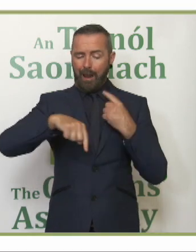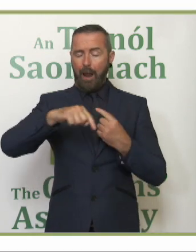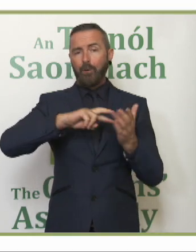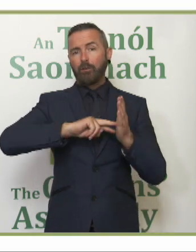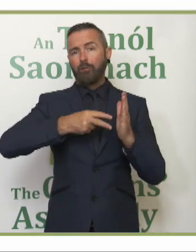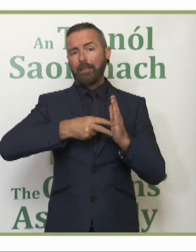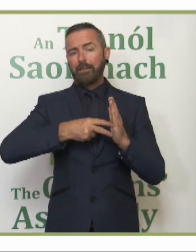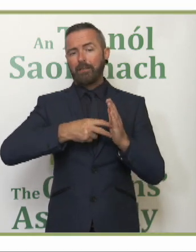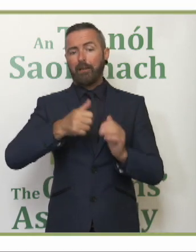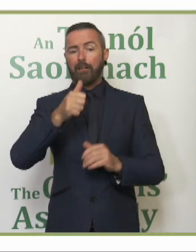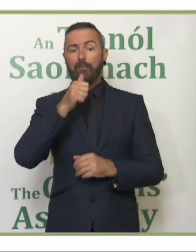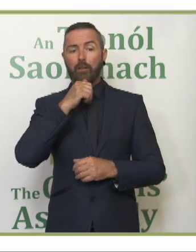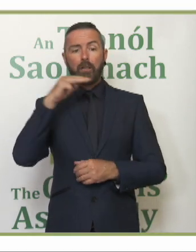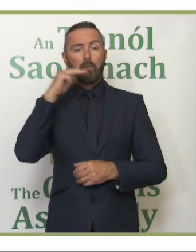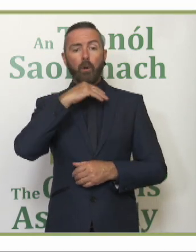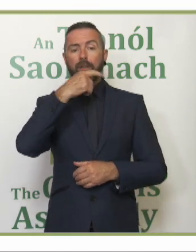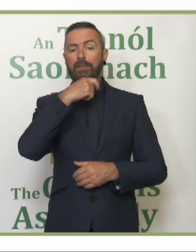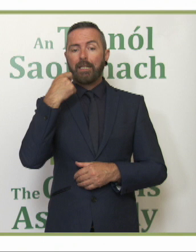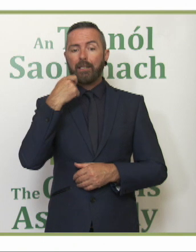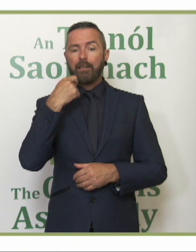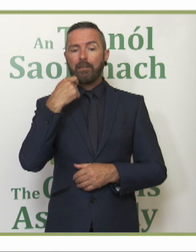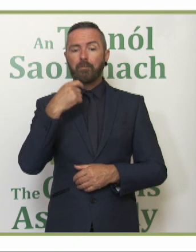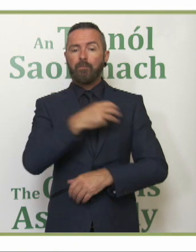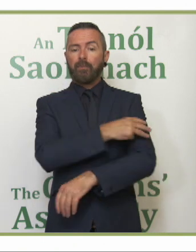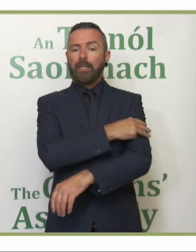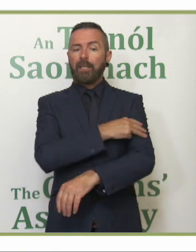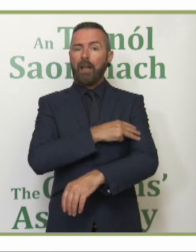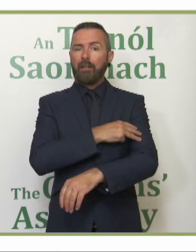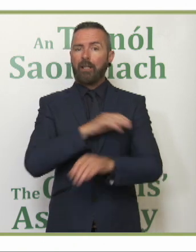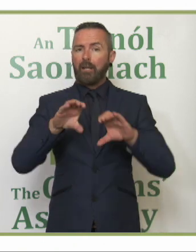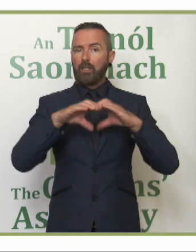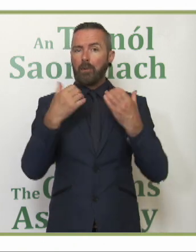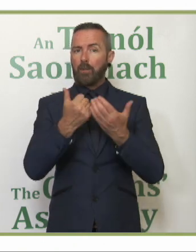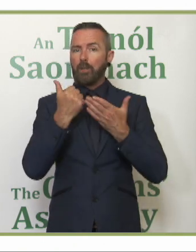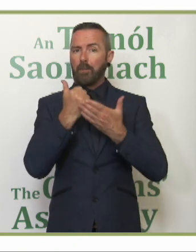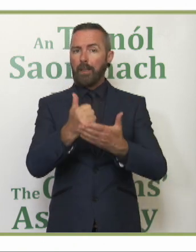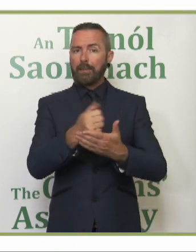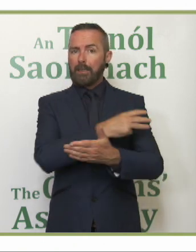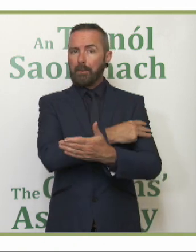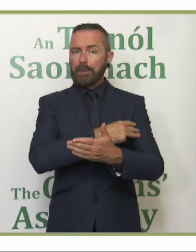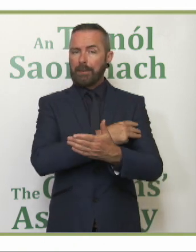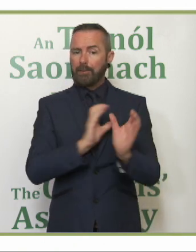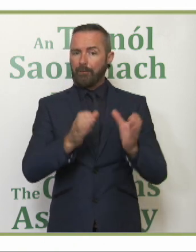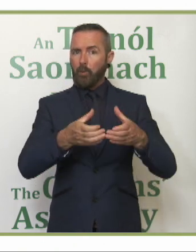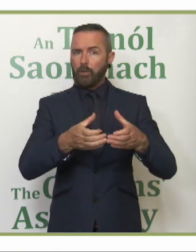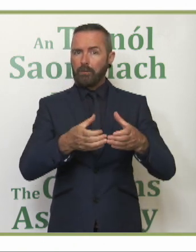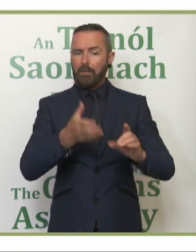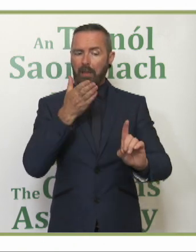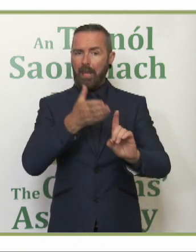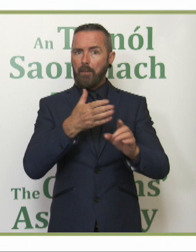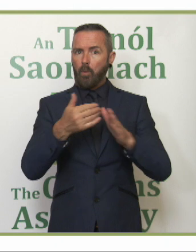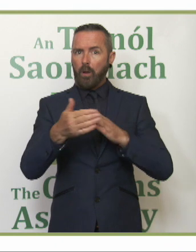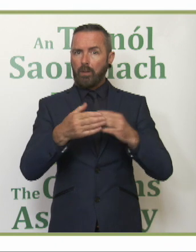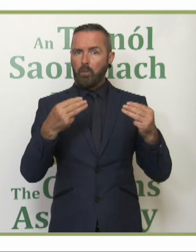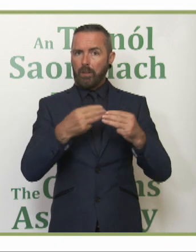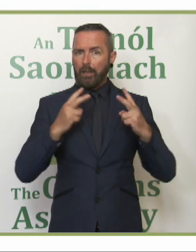Firstly, it's important to say that An Garda Síochána is a community-based police force, and our mission is simple. It is to keep people safe and to protect the